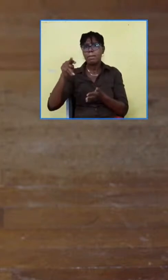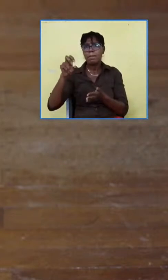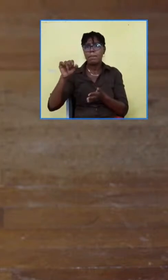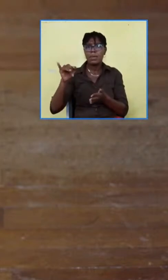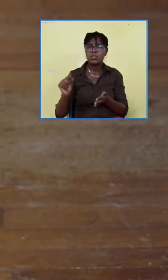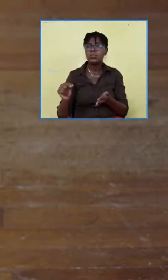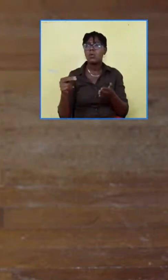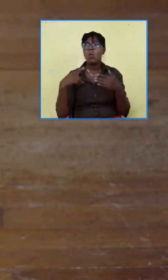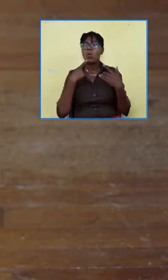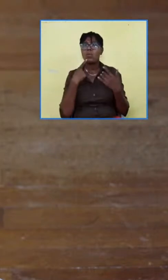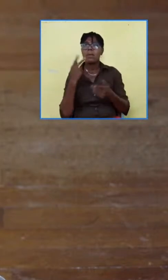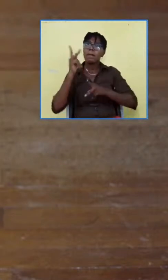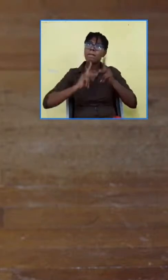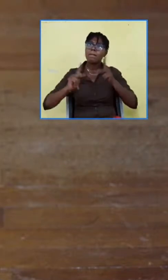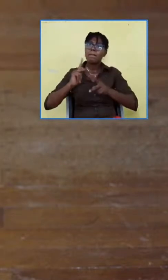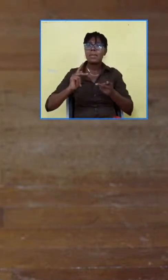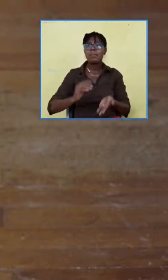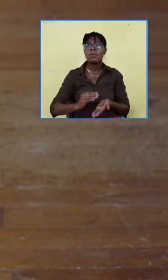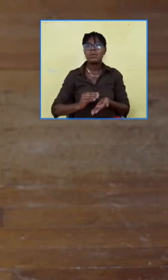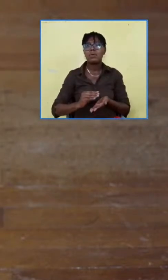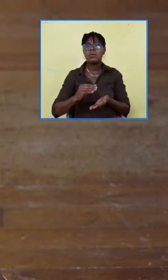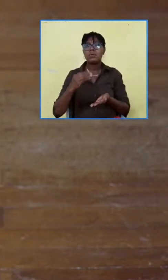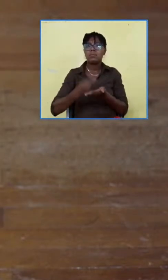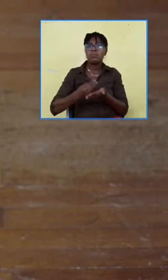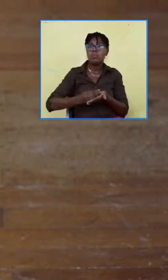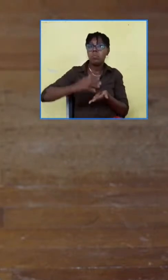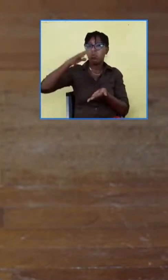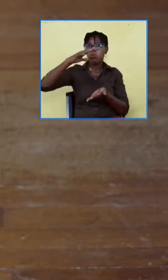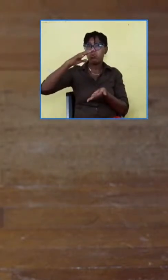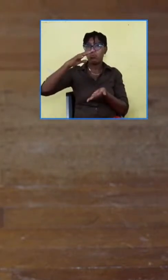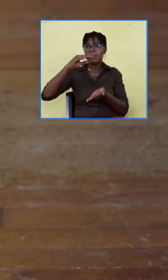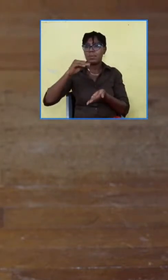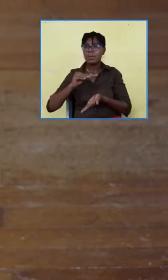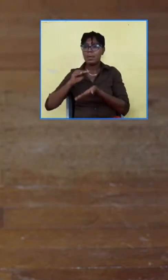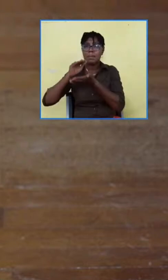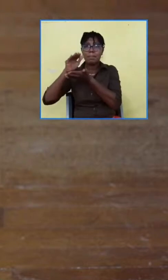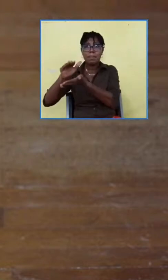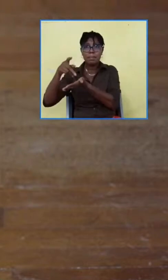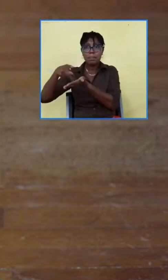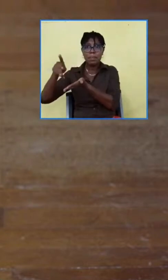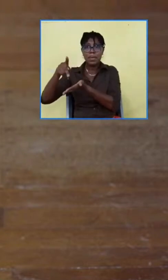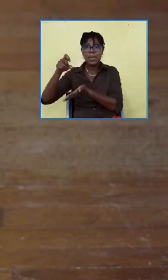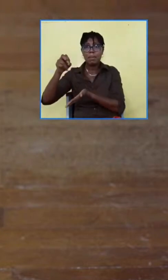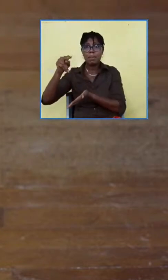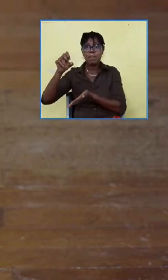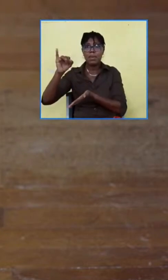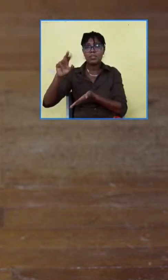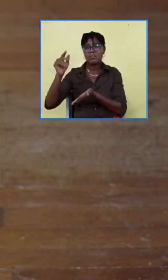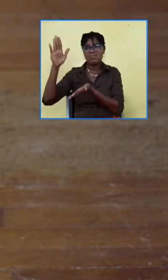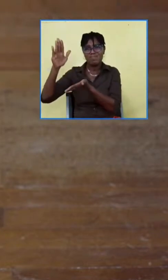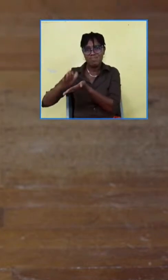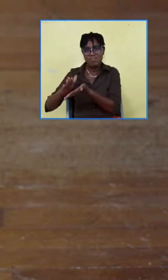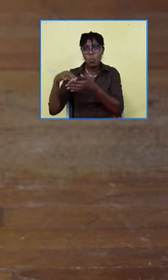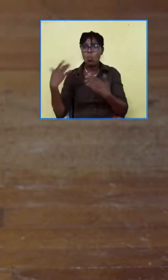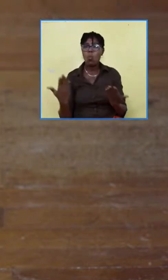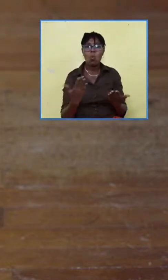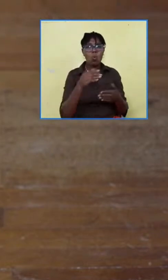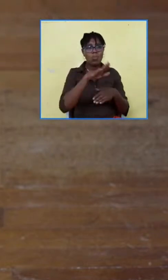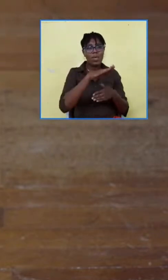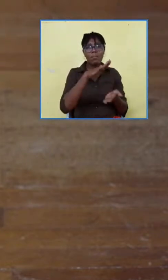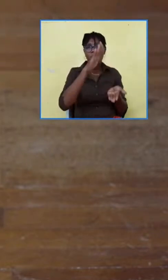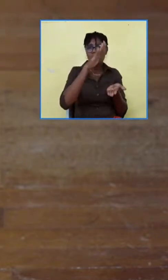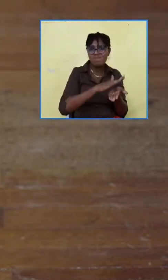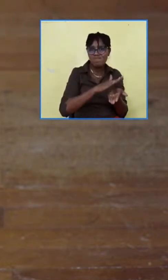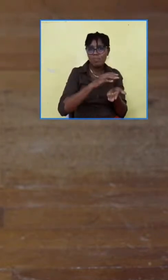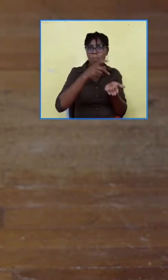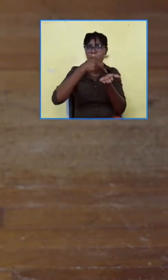get proportionately less than lower income people, based on the contributions they've made. We can target benefits to